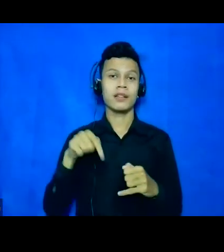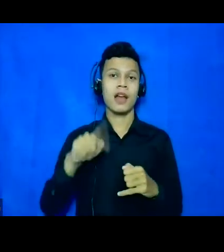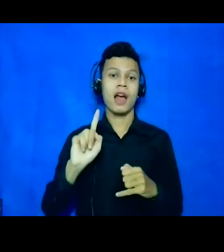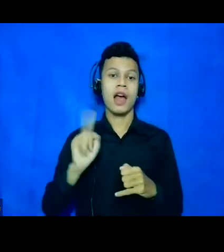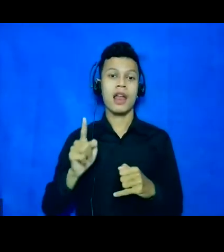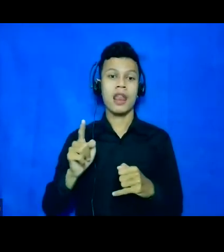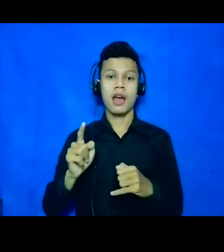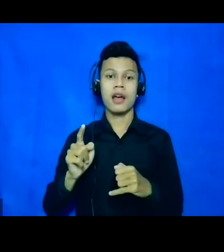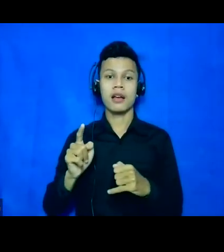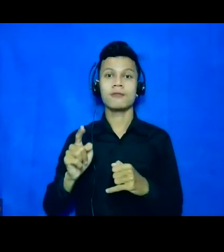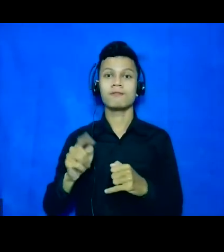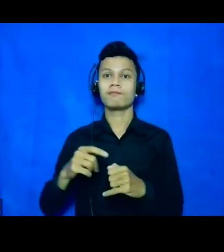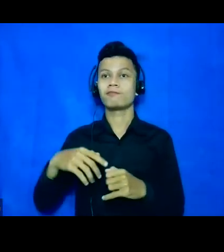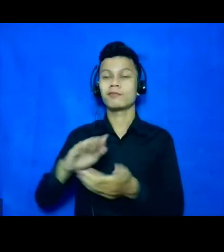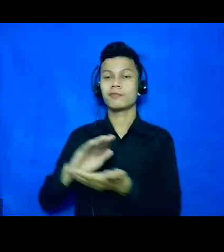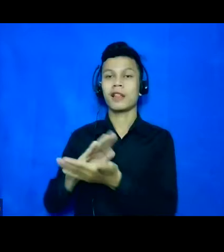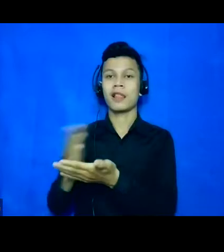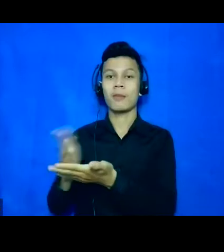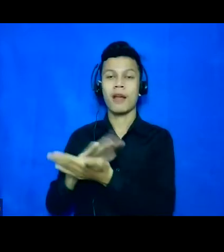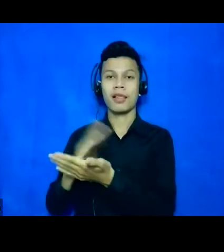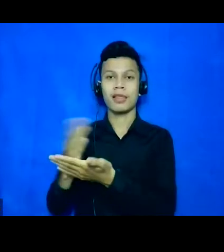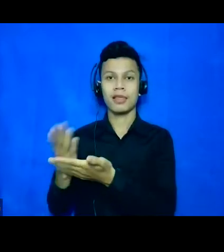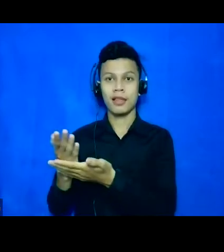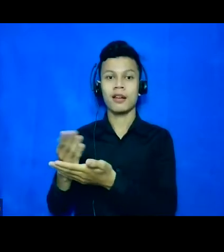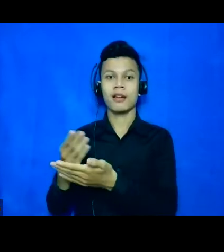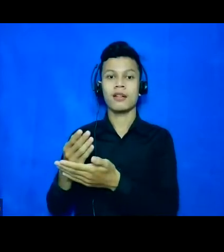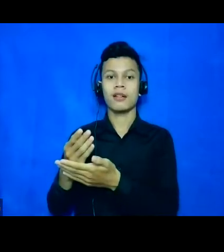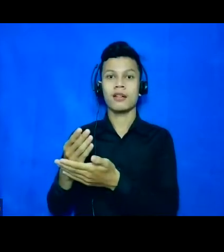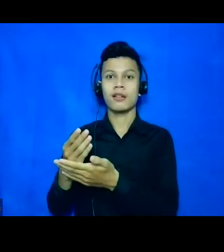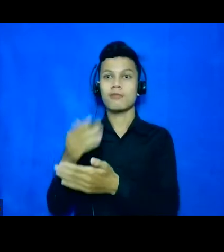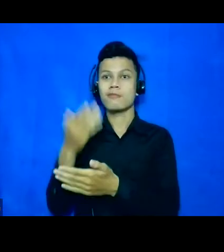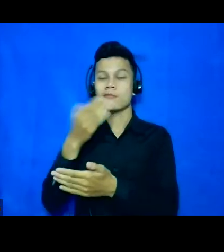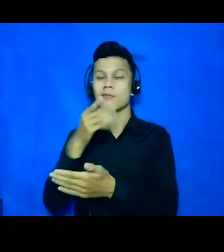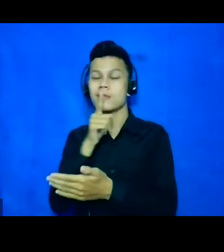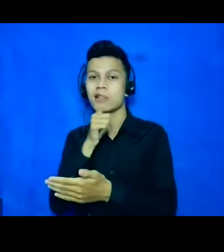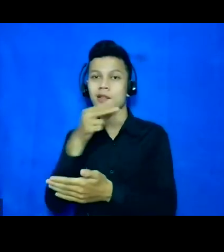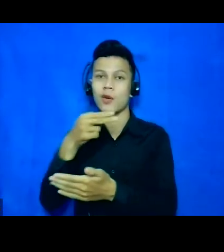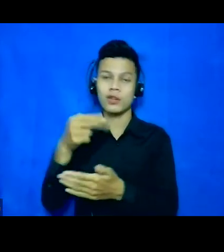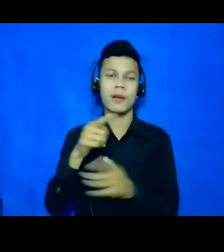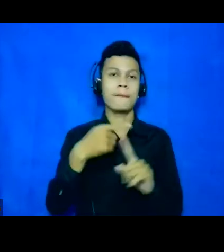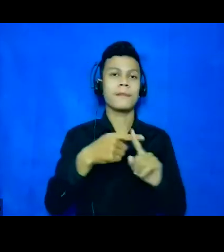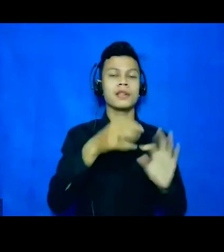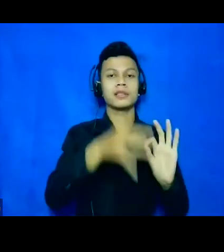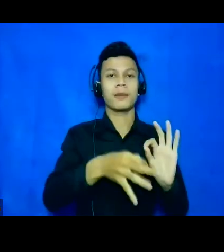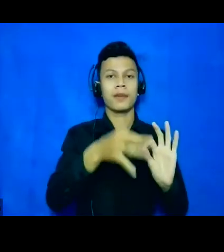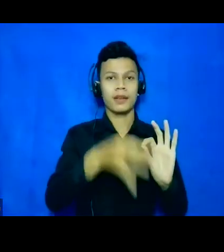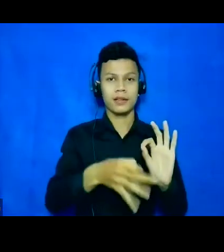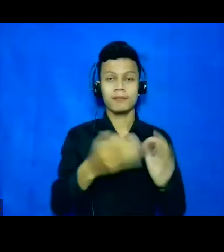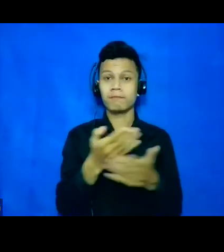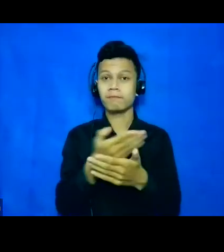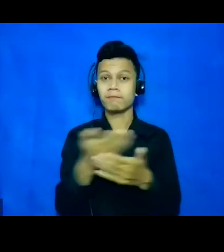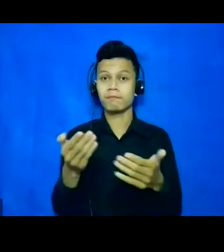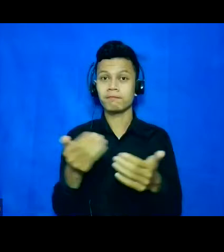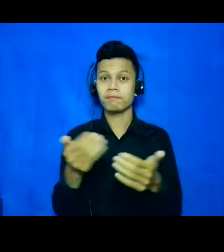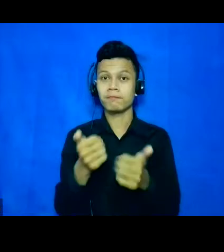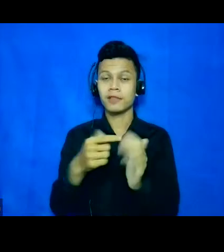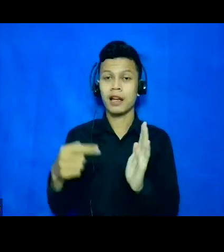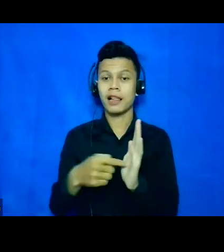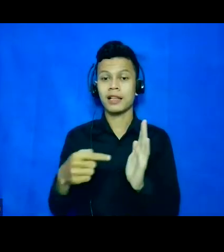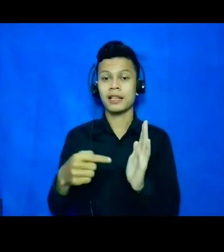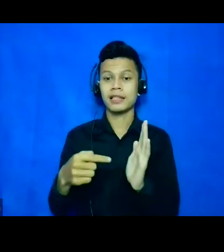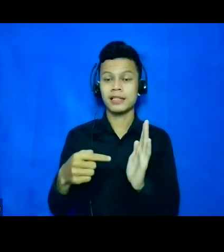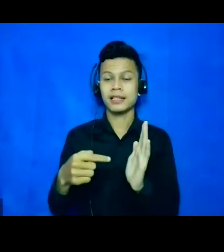Bahasa interpretations, you can easily access it by clicking on the globe interpretations button on your Zoom application.